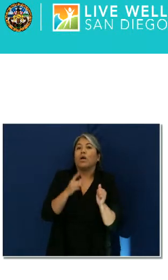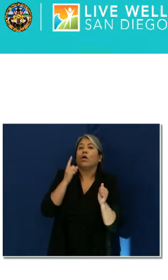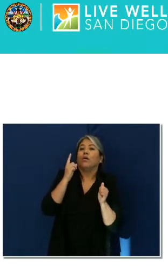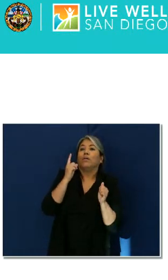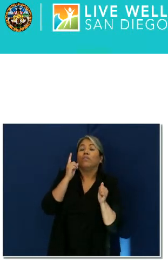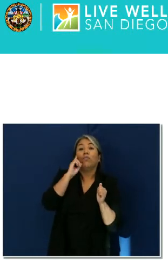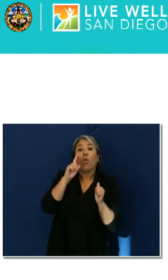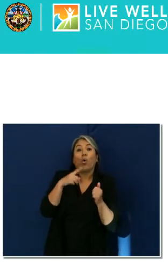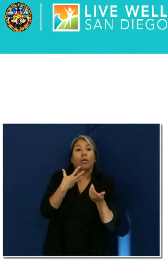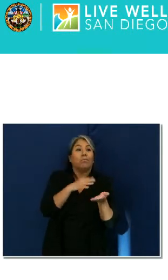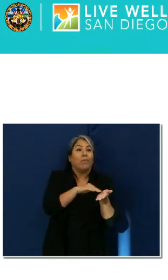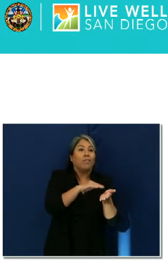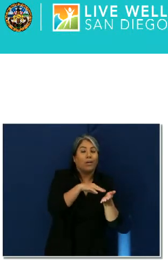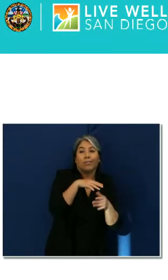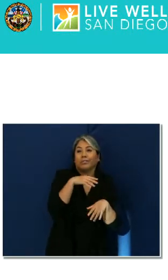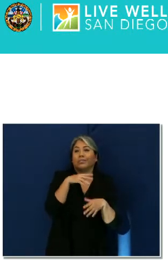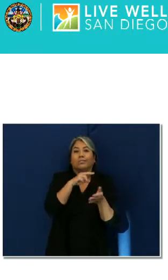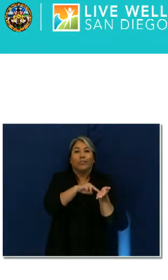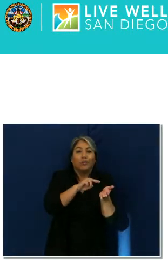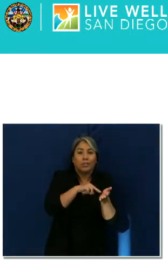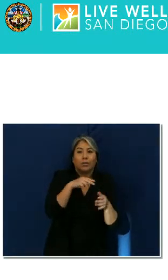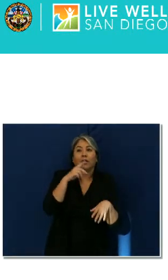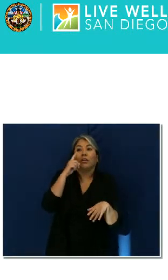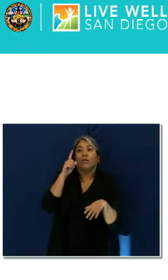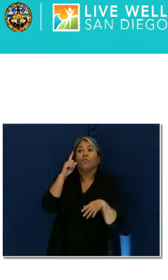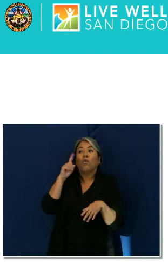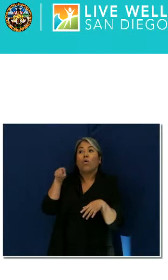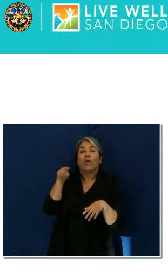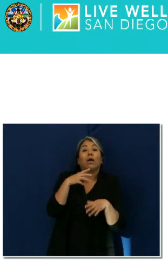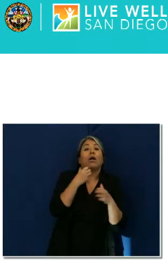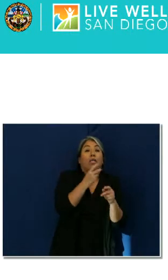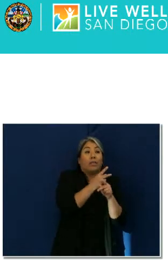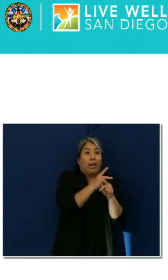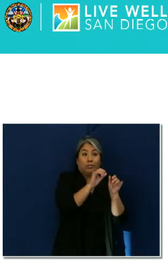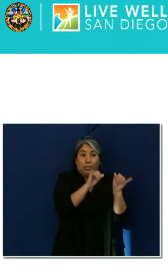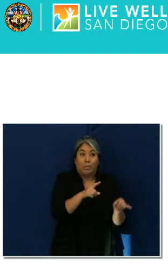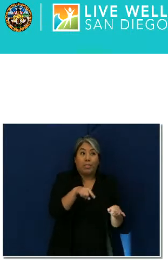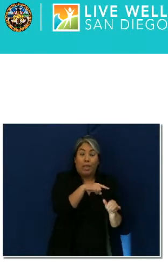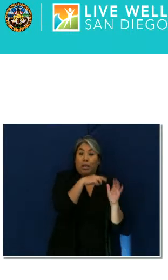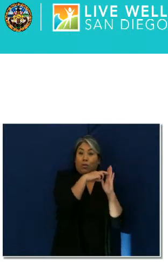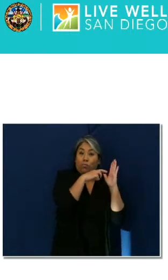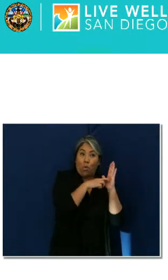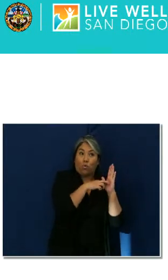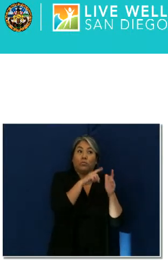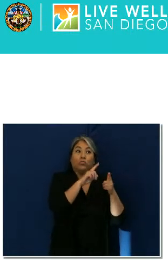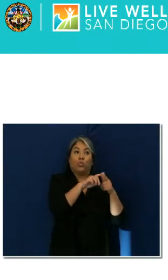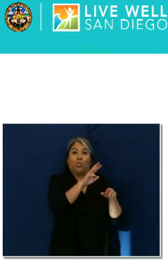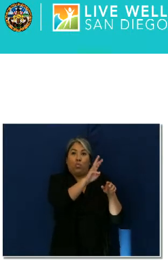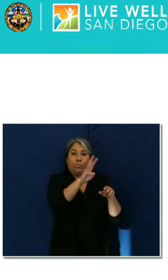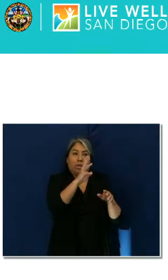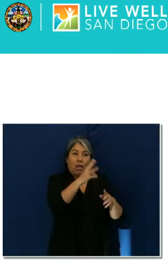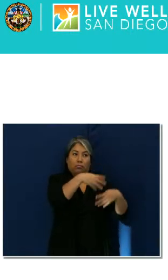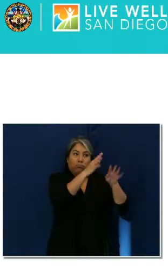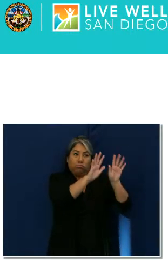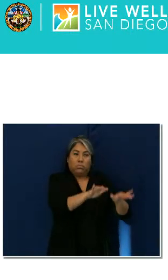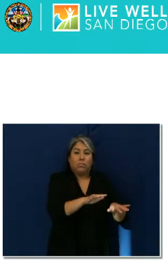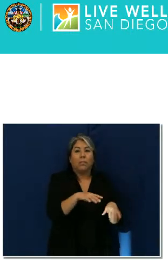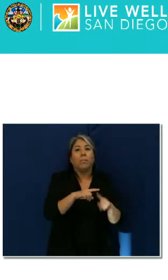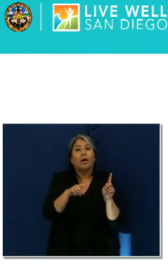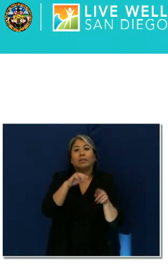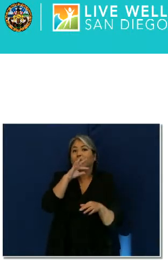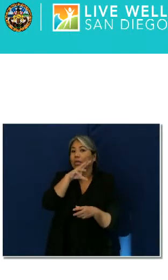for providers and healthcare systems to enroll into the COVID Ready website. This does not